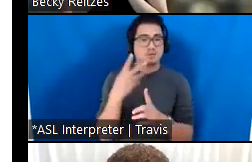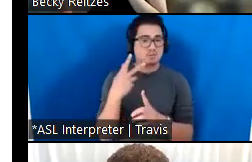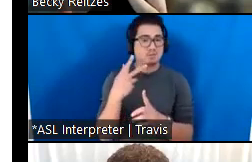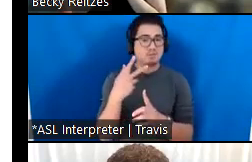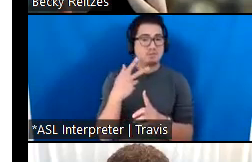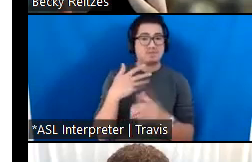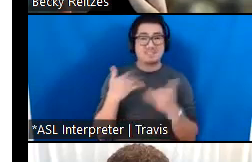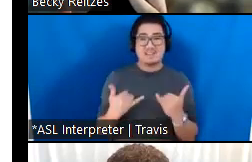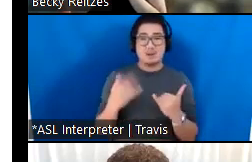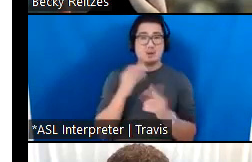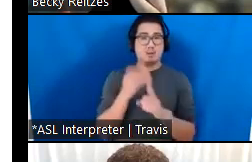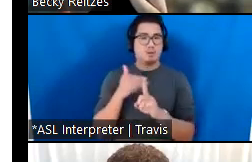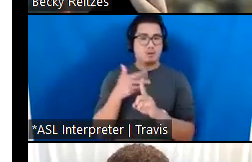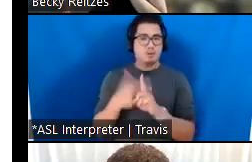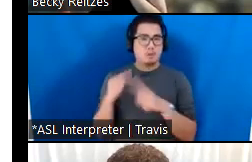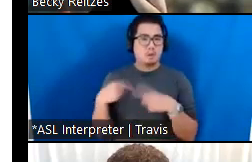Black, Latinx,